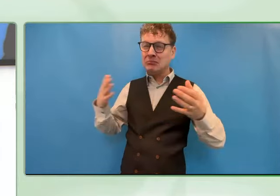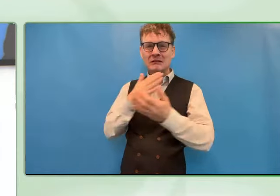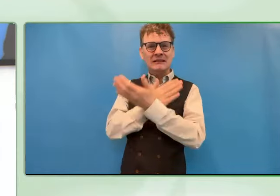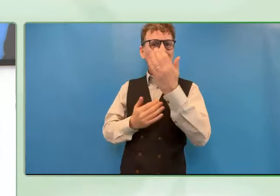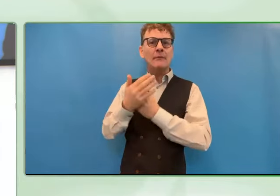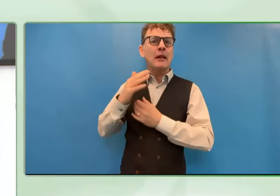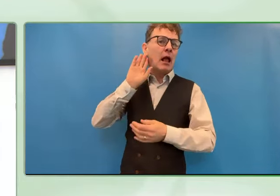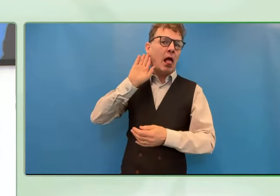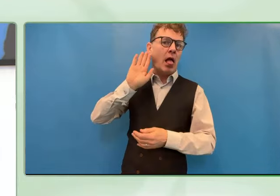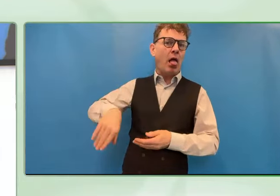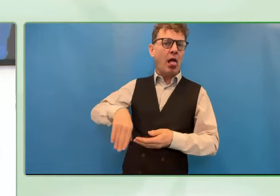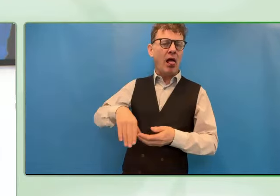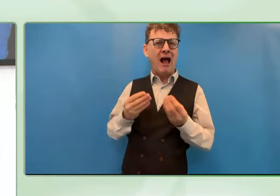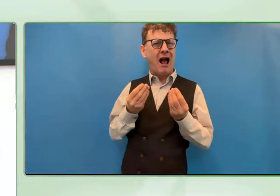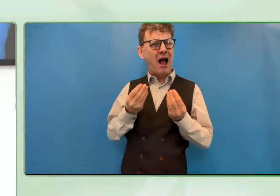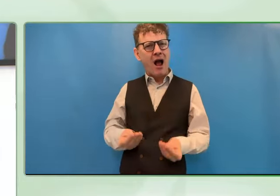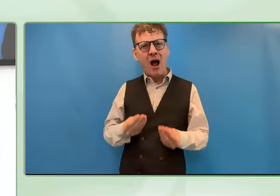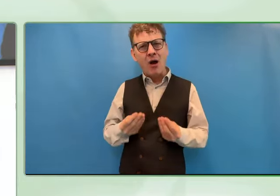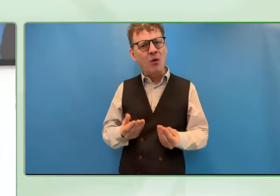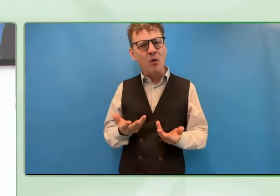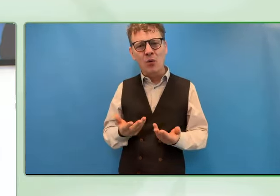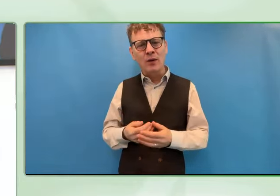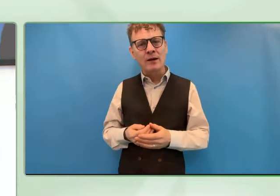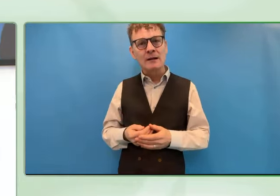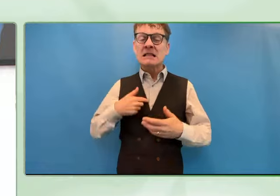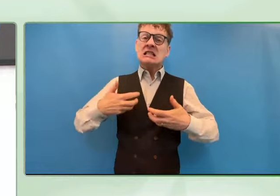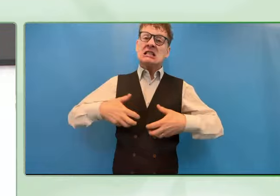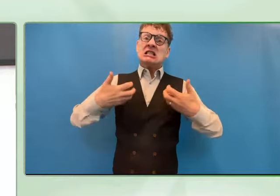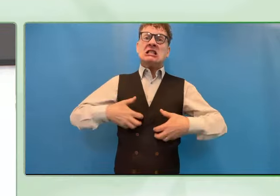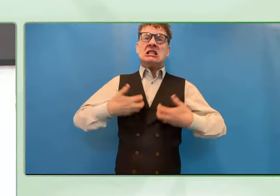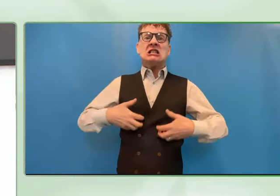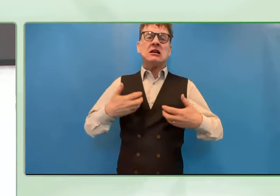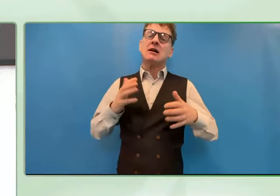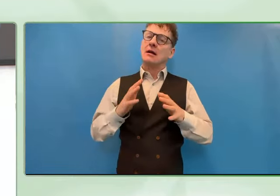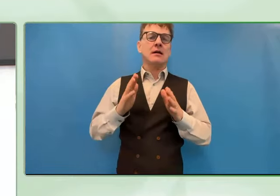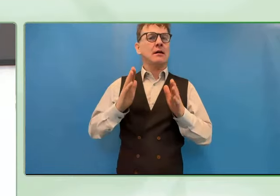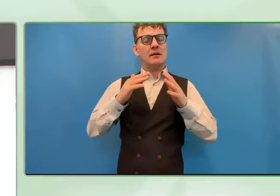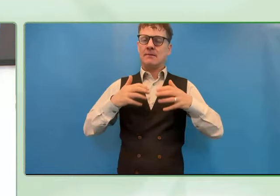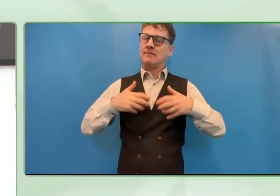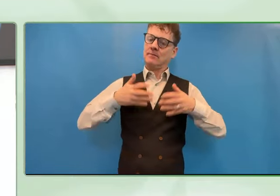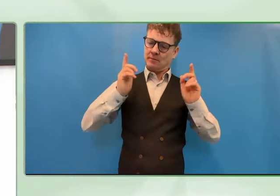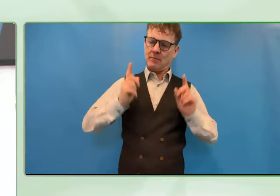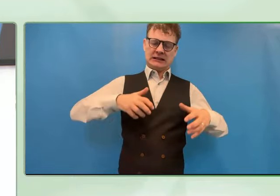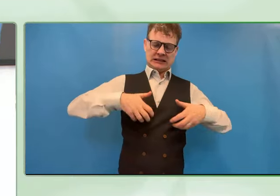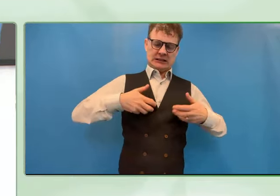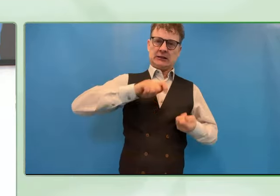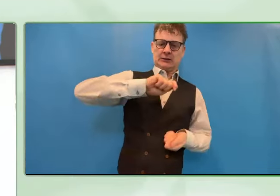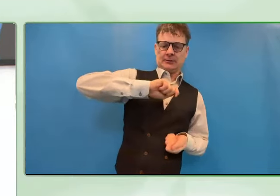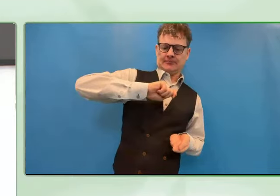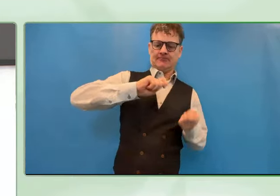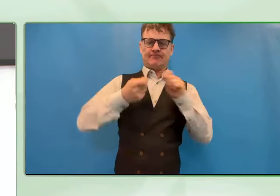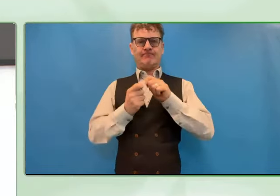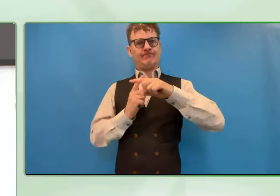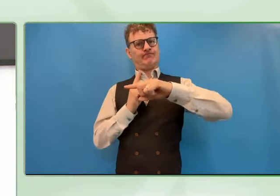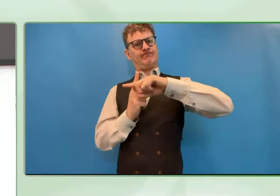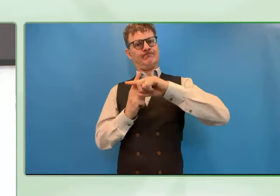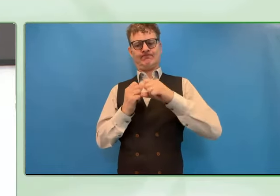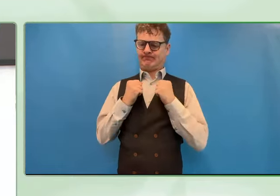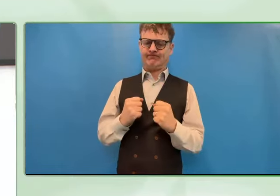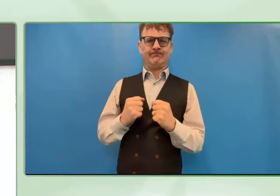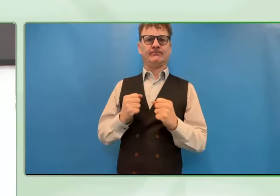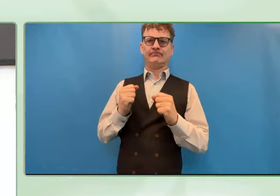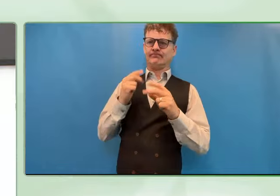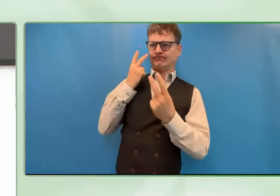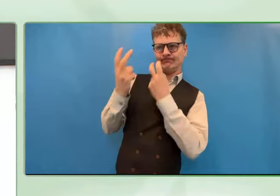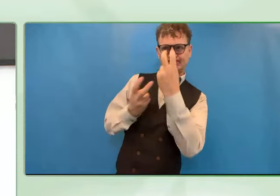in anger or depression always. I'm somebody who's always looking for solutions. And that is where I thought, I know the problem, and I